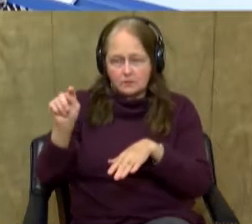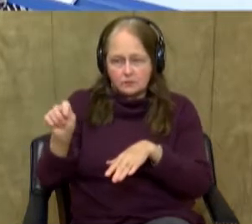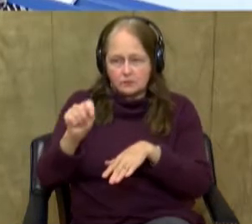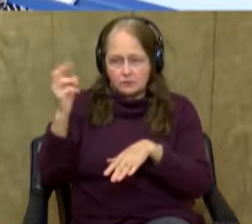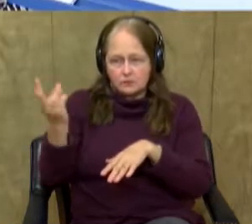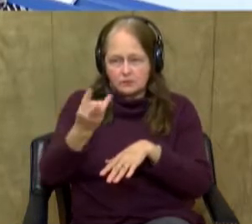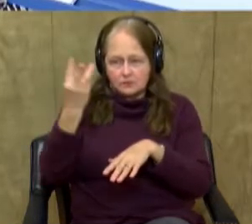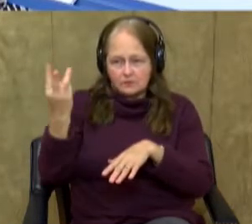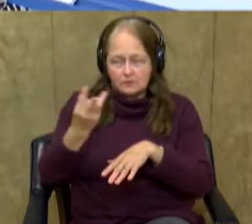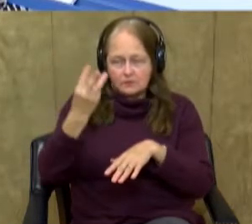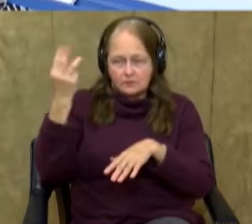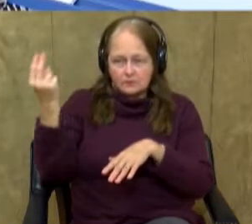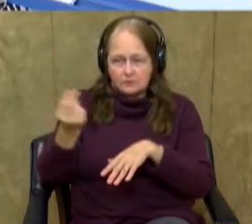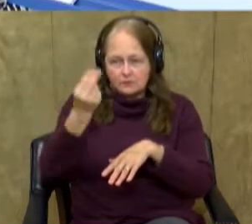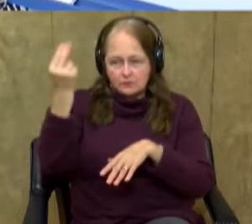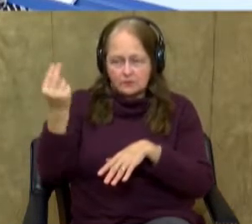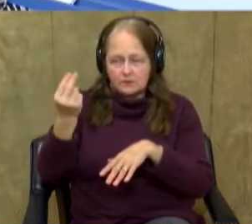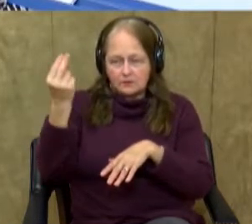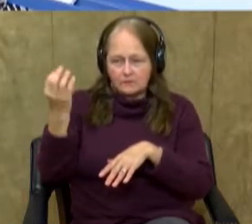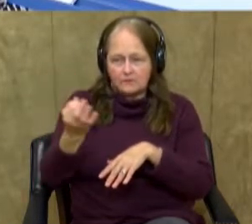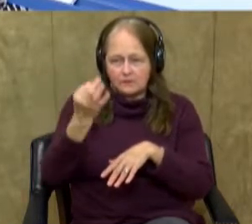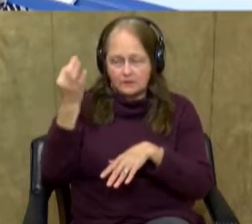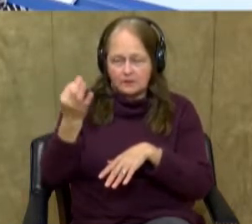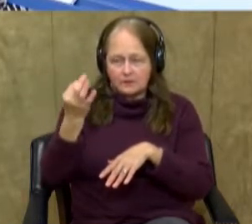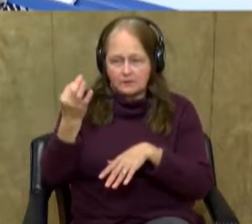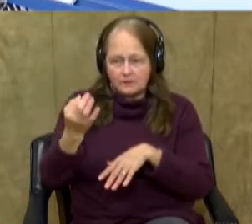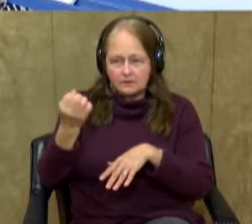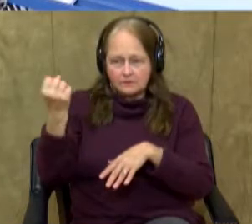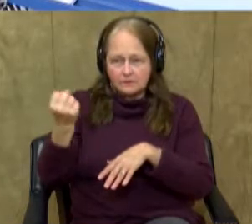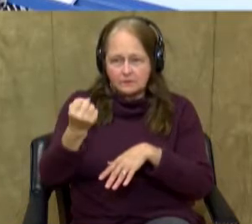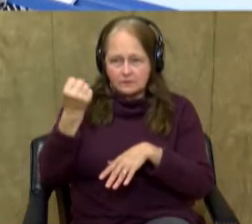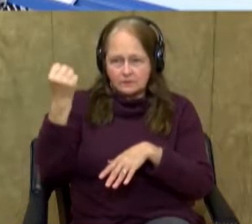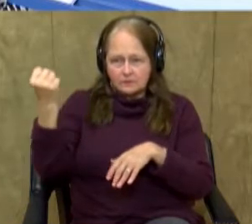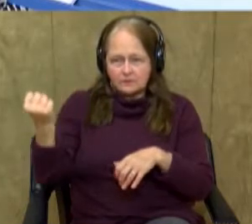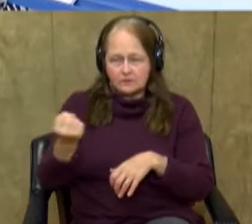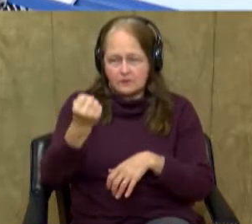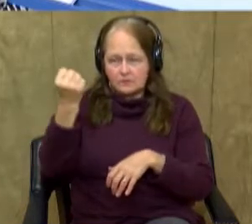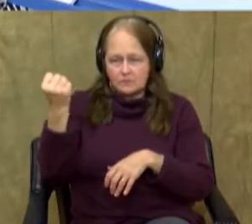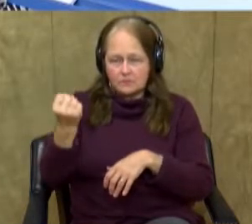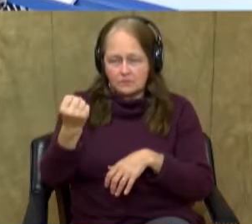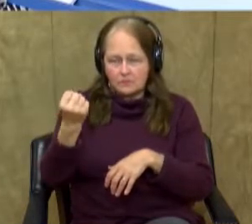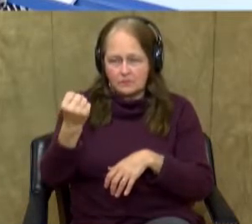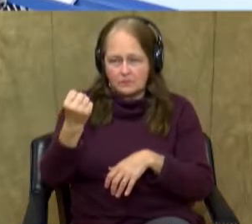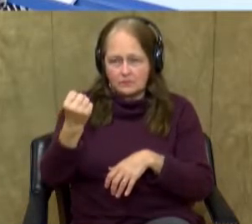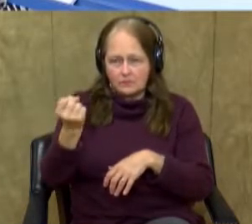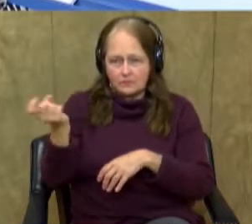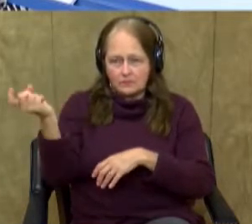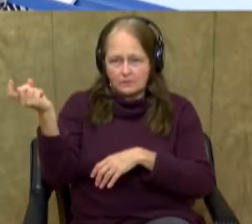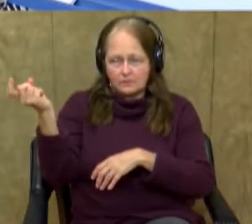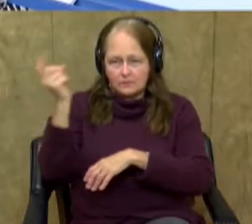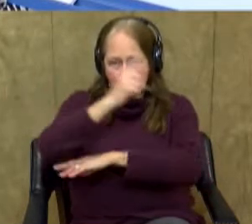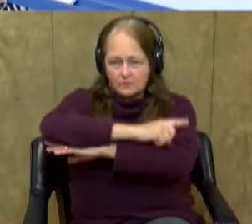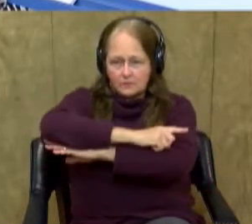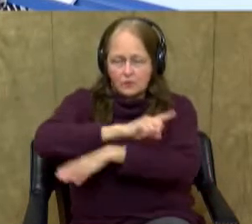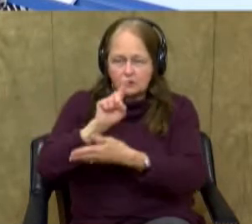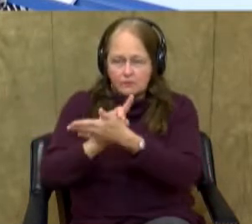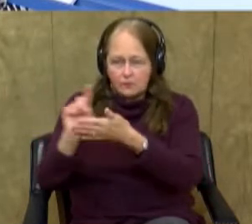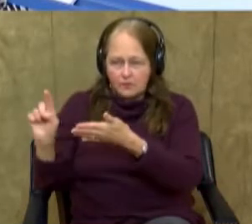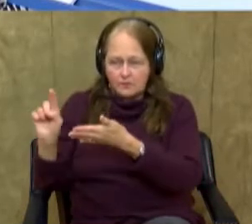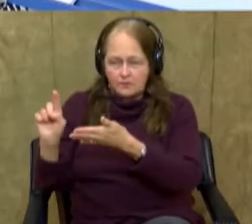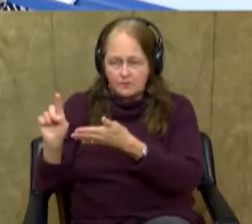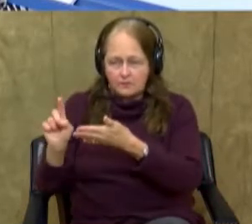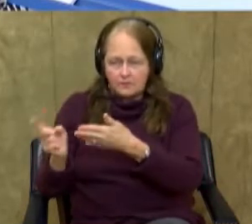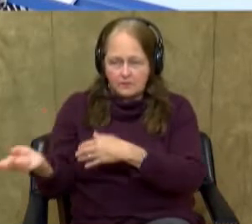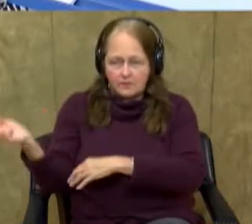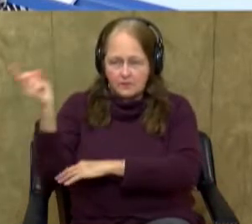Tuesday and there's Wednesday, there's Thursday and there's Friday, and then there's Saturday. Days of the week, days of the